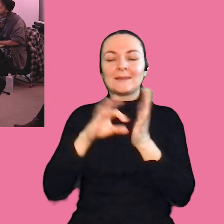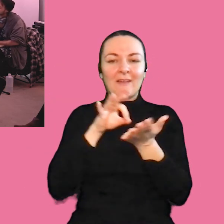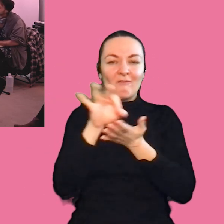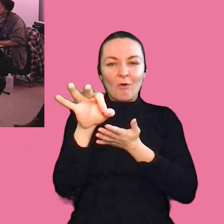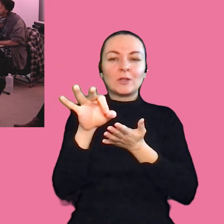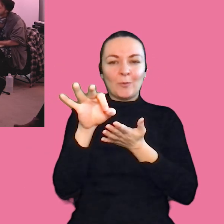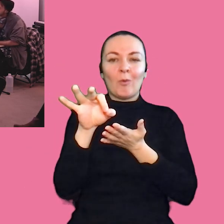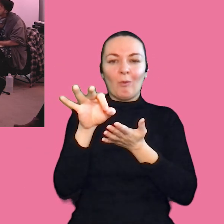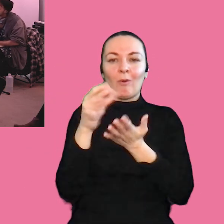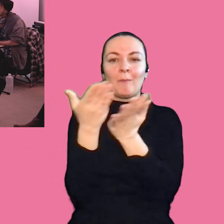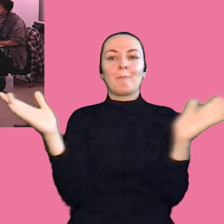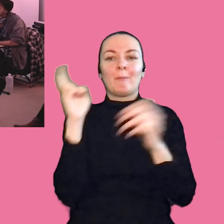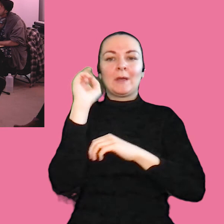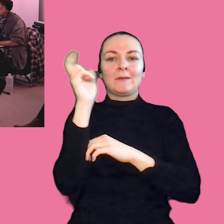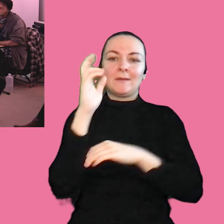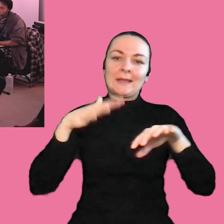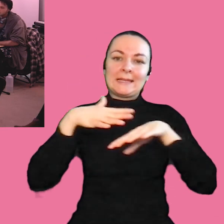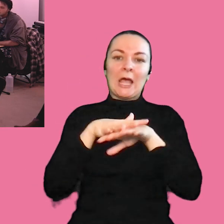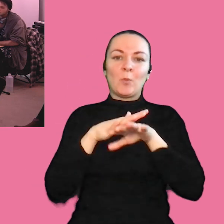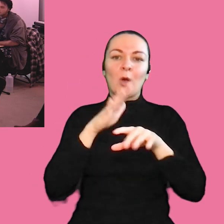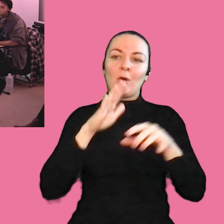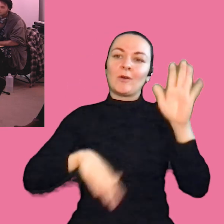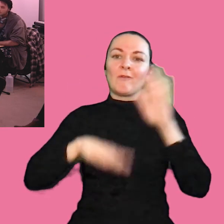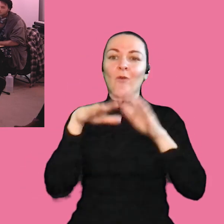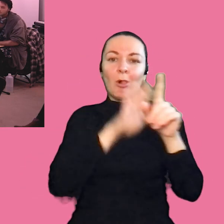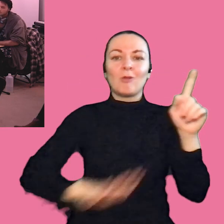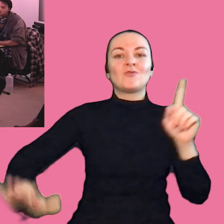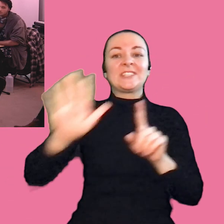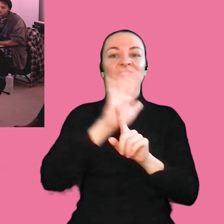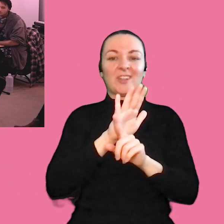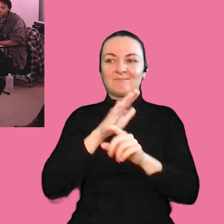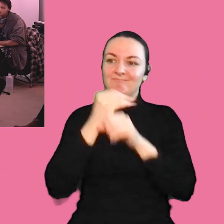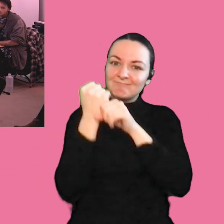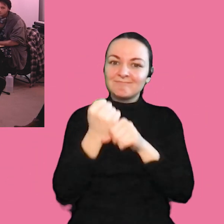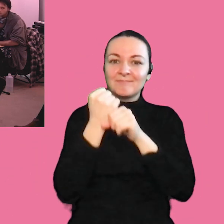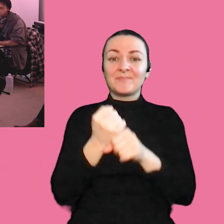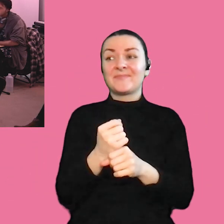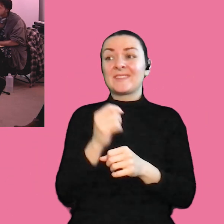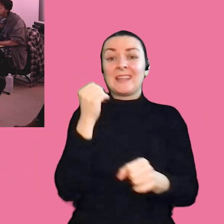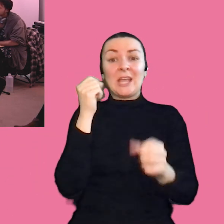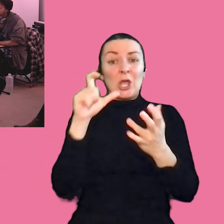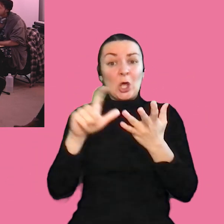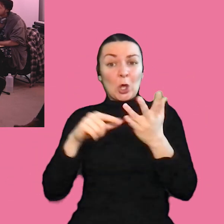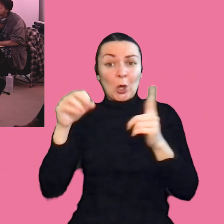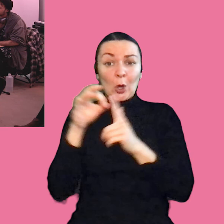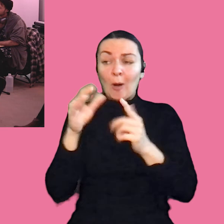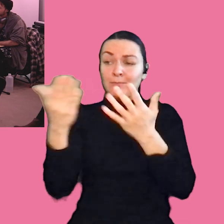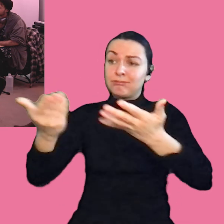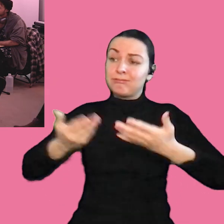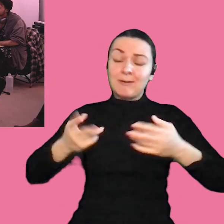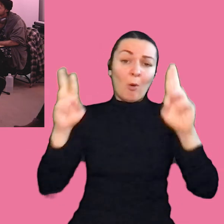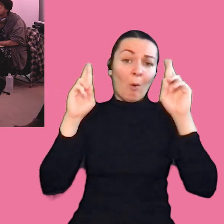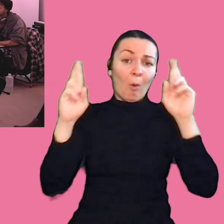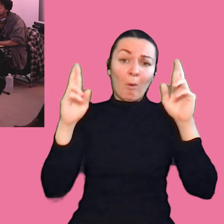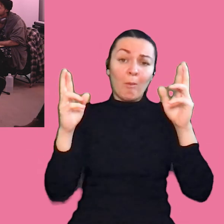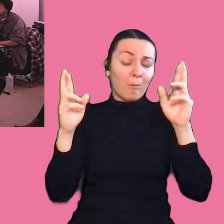public transport network for the whole of the region. And COP itself has given me quite a lot of